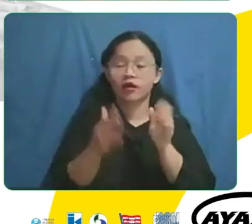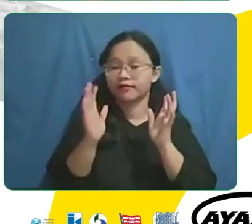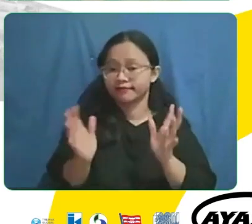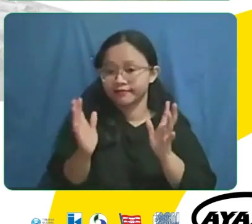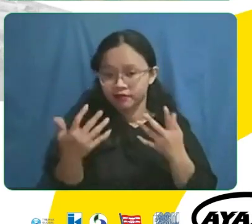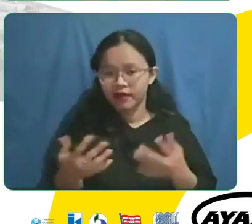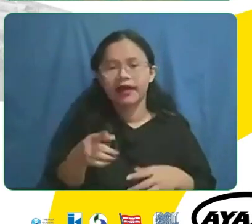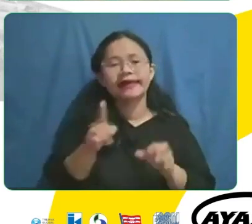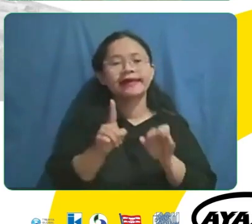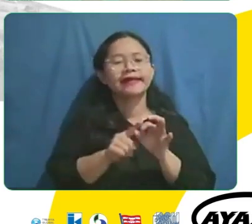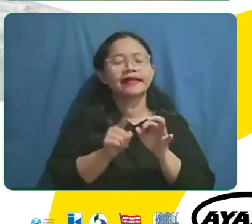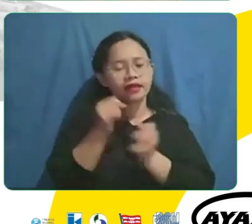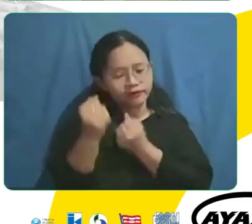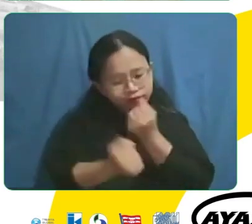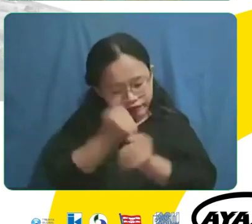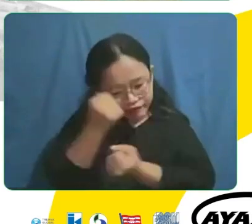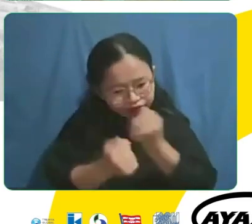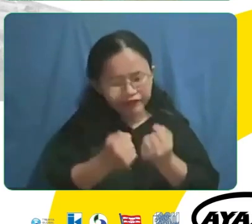much.